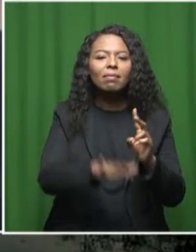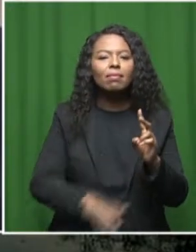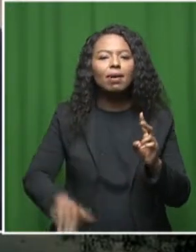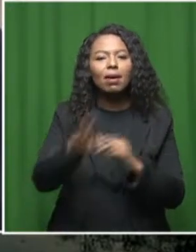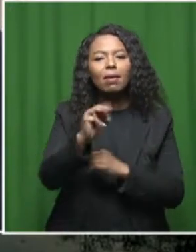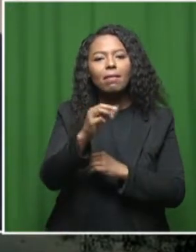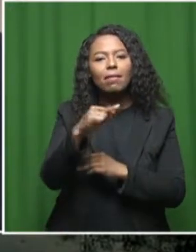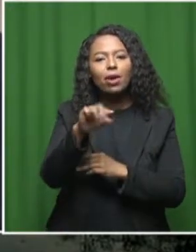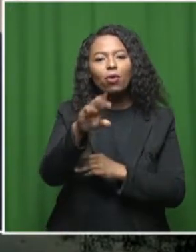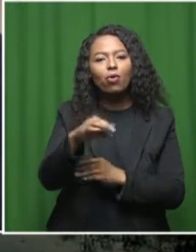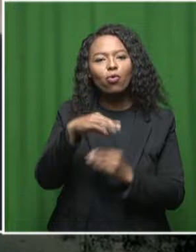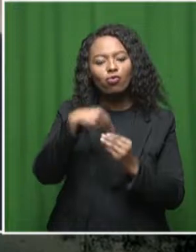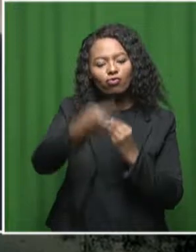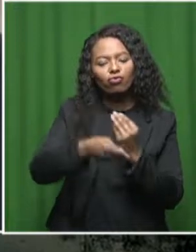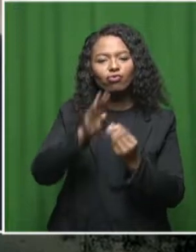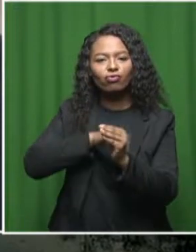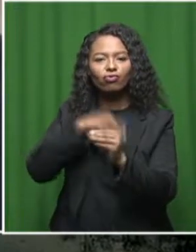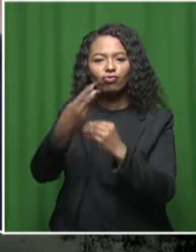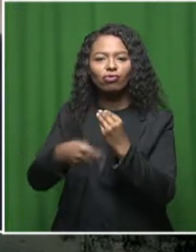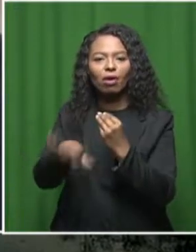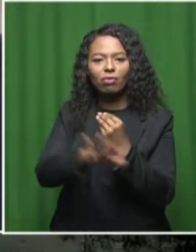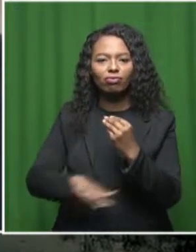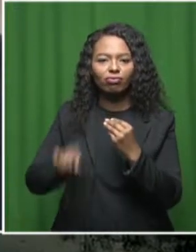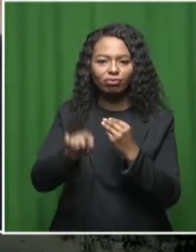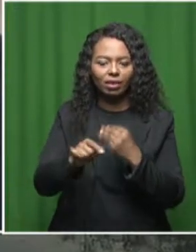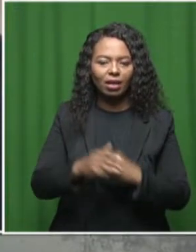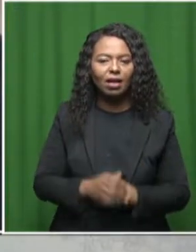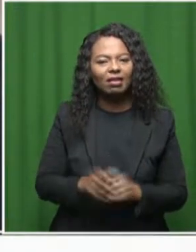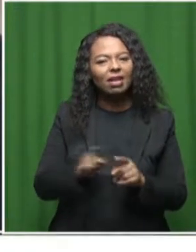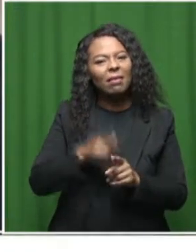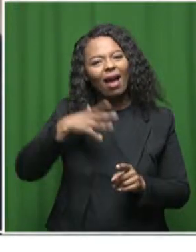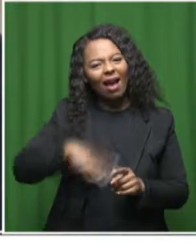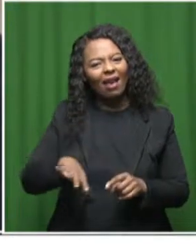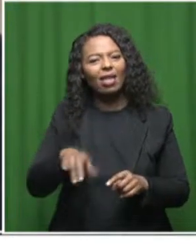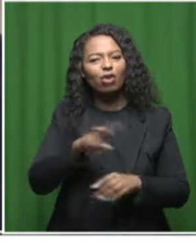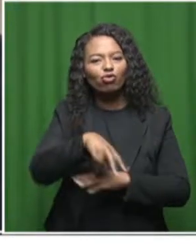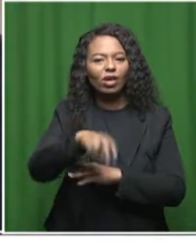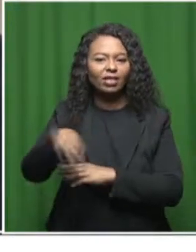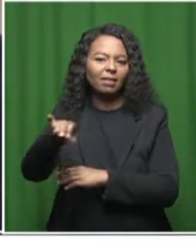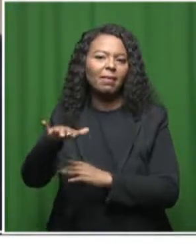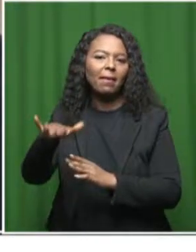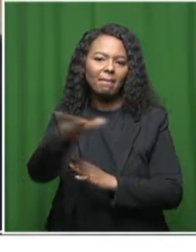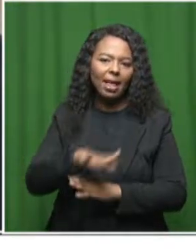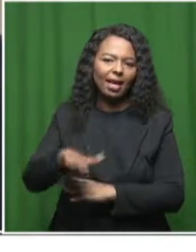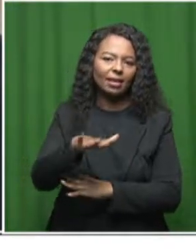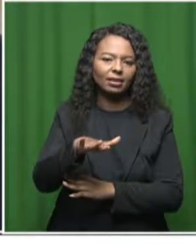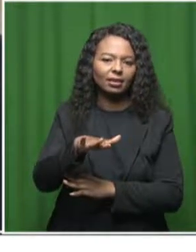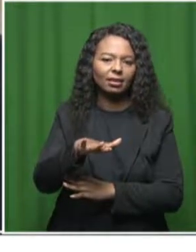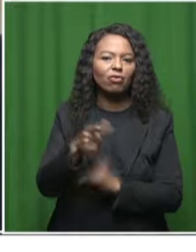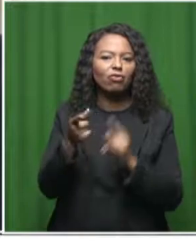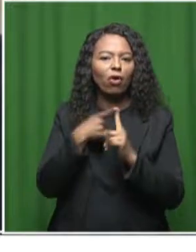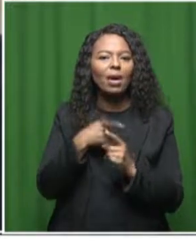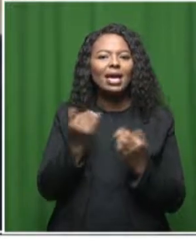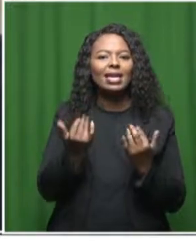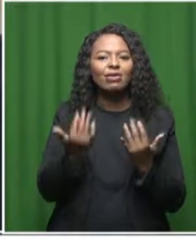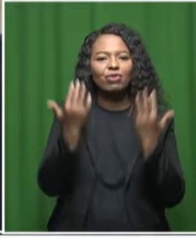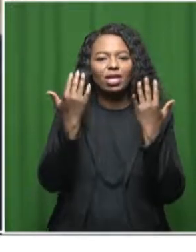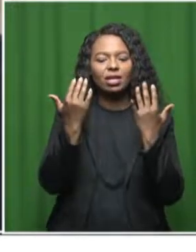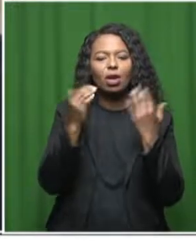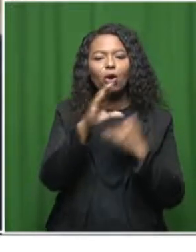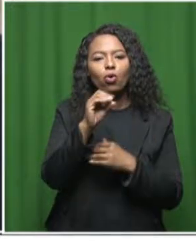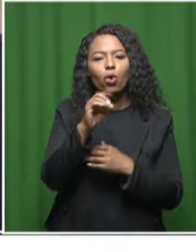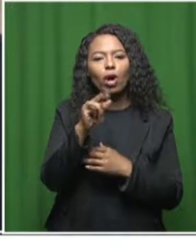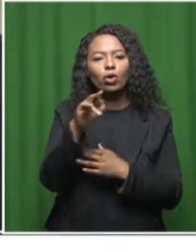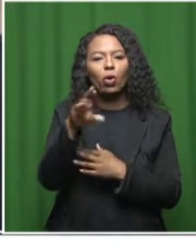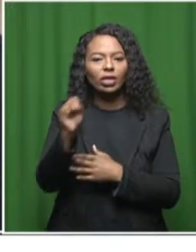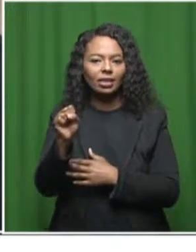Mangroves, among many others. And to chat more about the various tourism sites offered by Green Corridors, we're joined on Zoom by